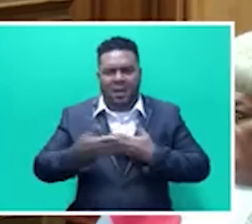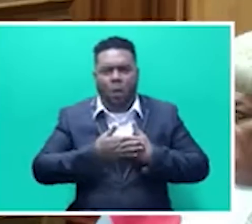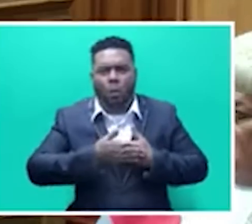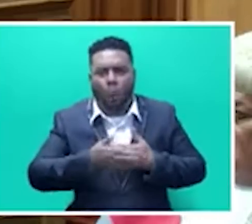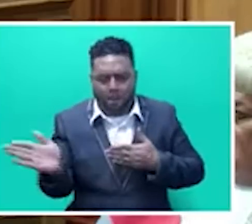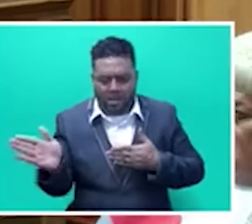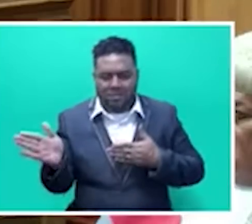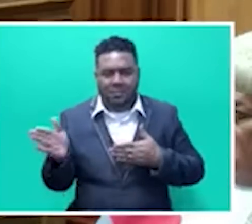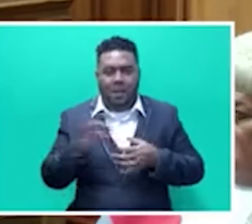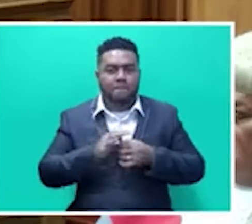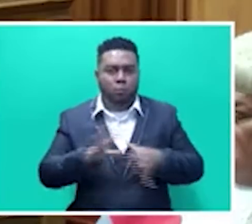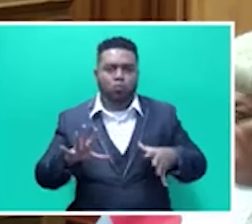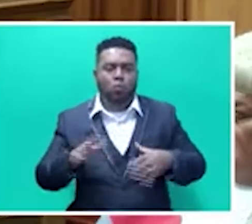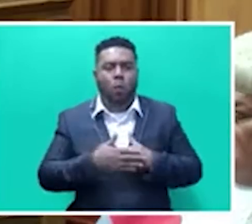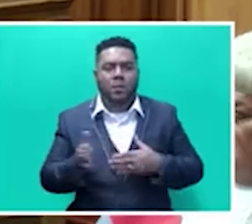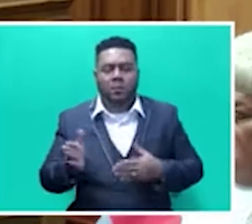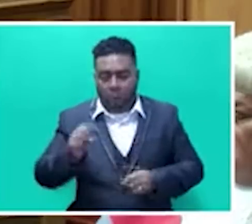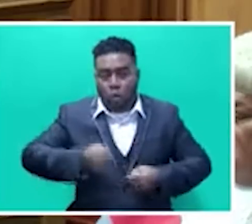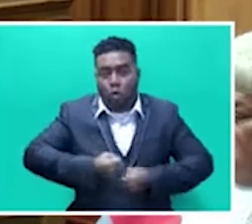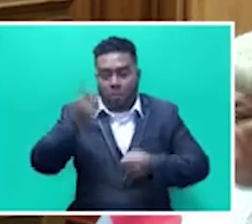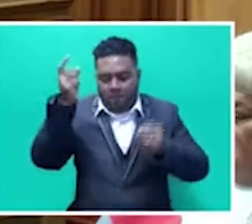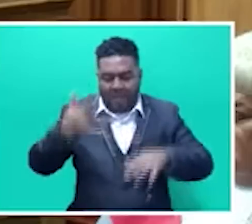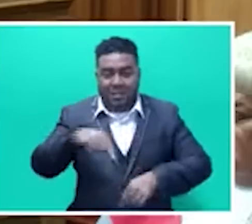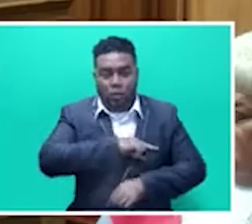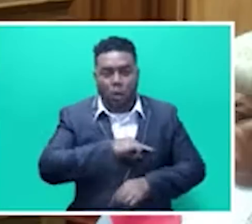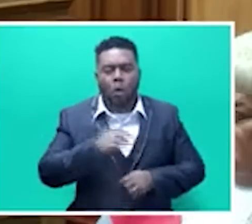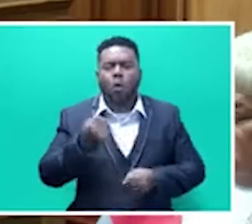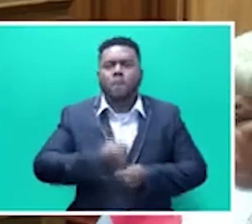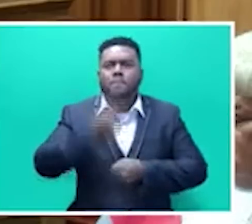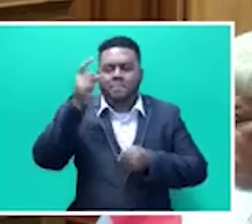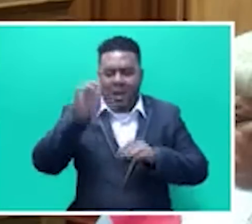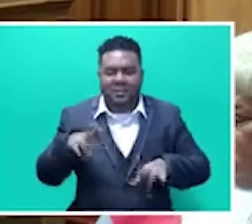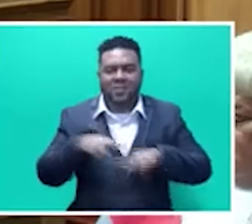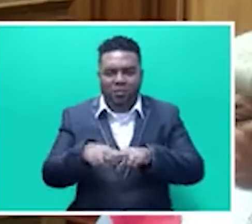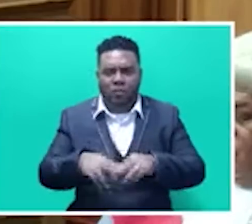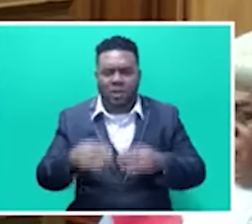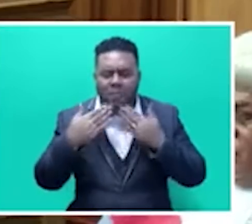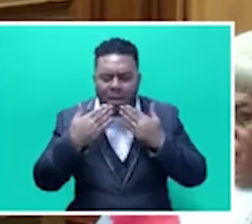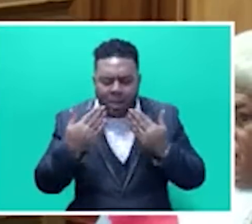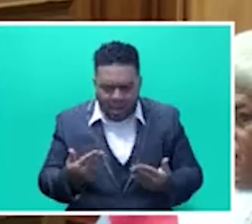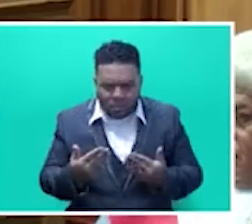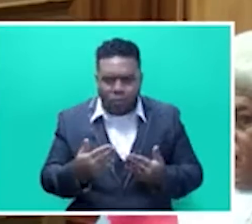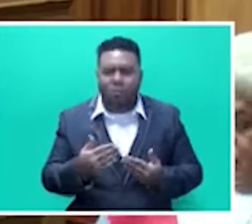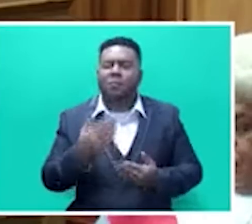May God bless us all. May God bless Fiji. Nawalimbe. Thank you very much.